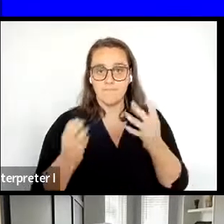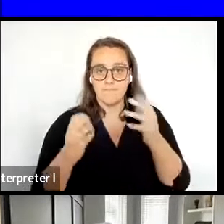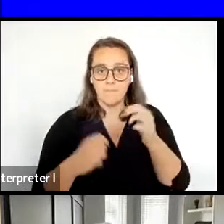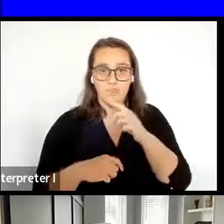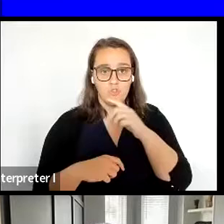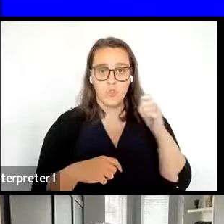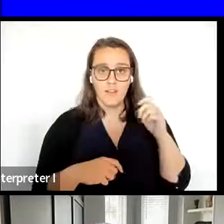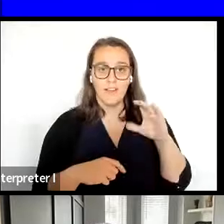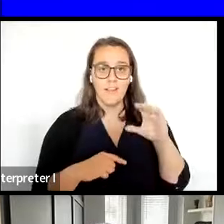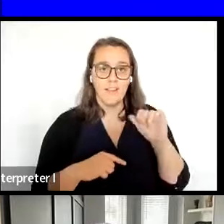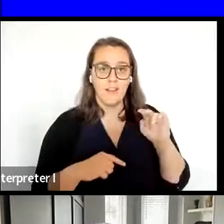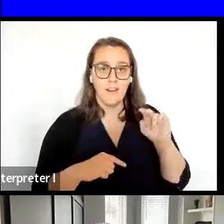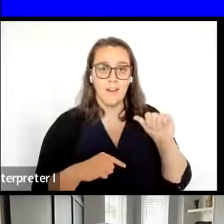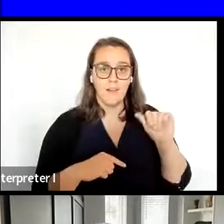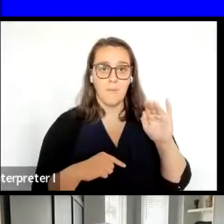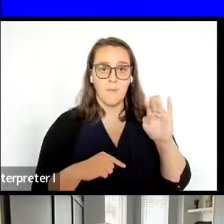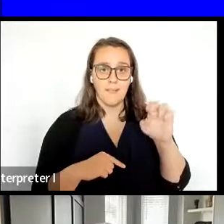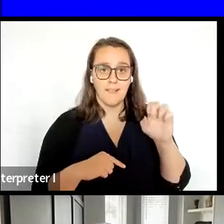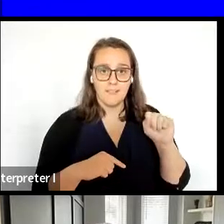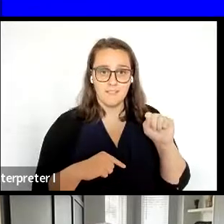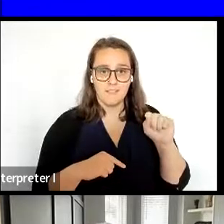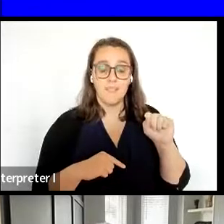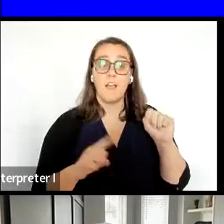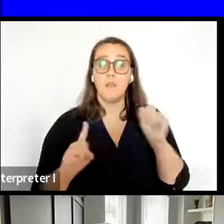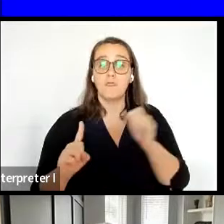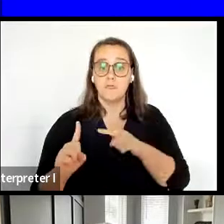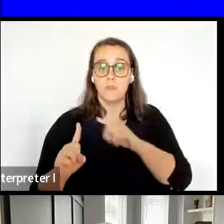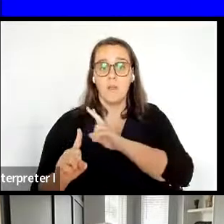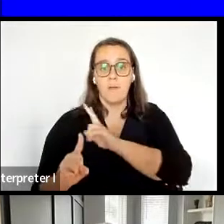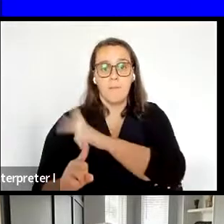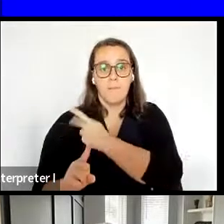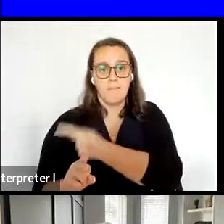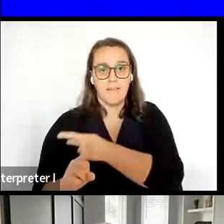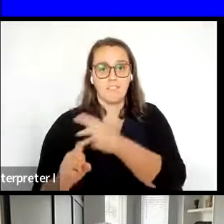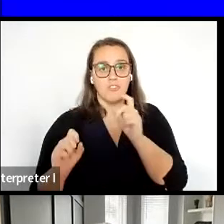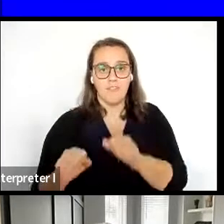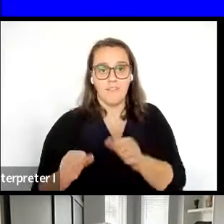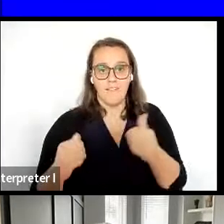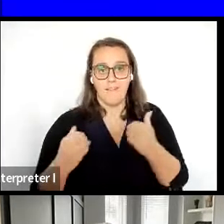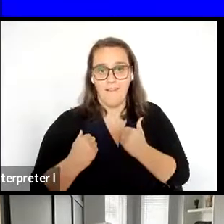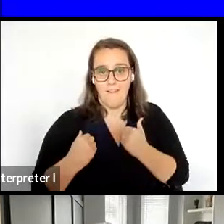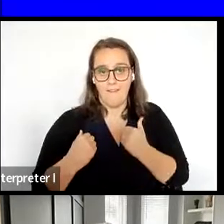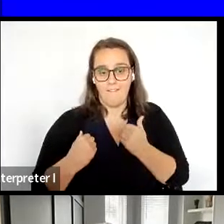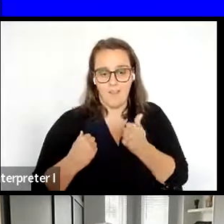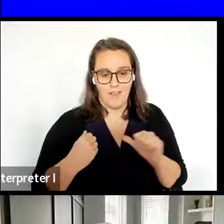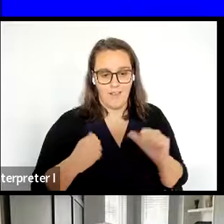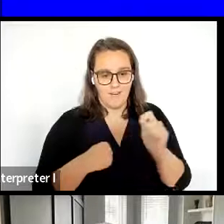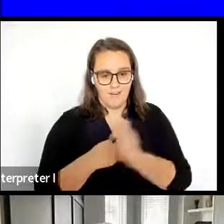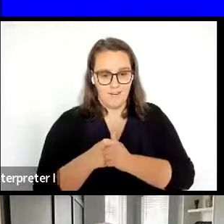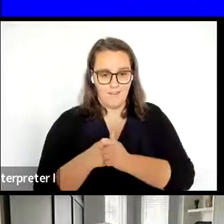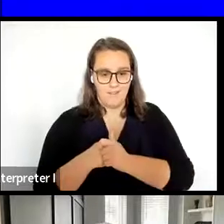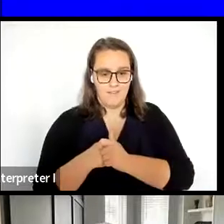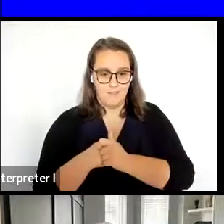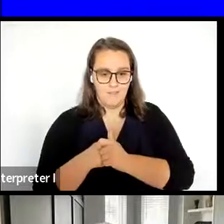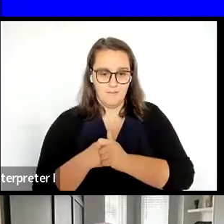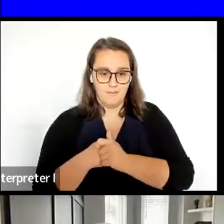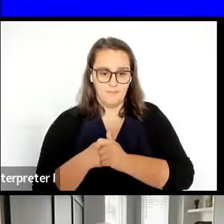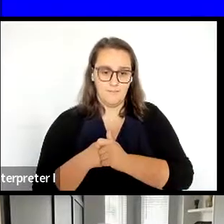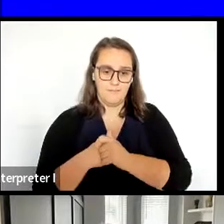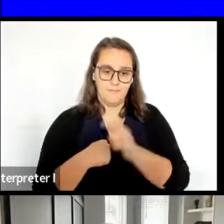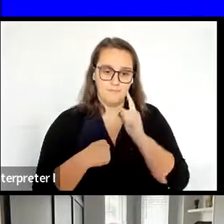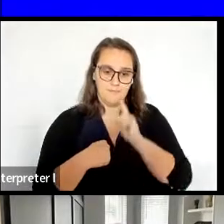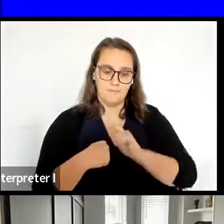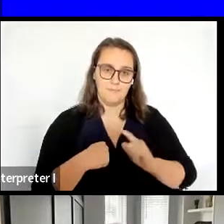cannabis a qualifying patient may possess at any one time from 4 ounces to 8 ounces. That actually has been in the earlier